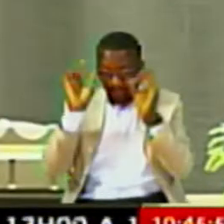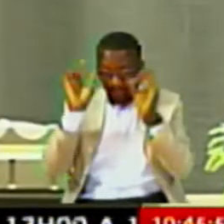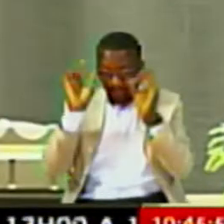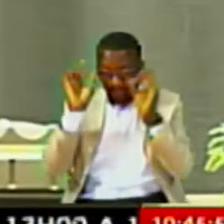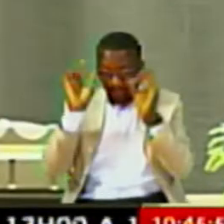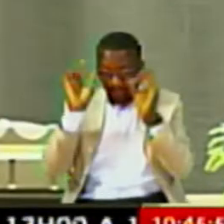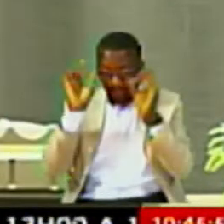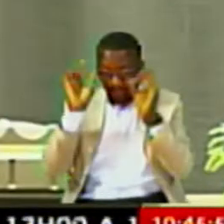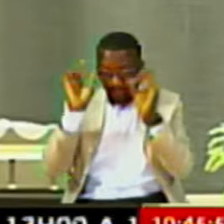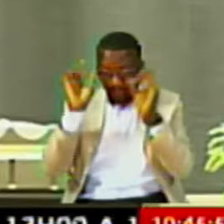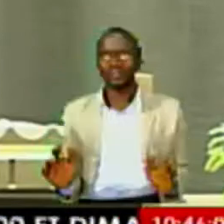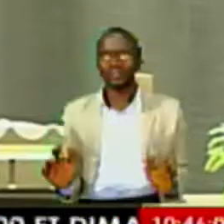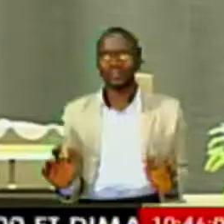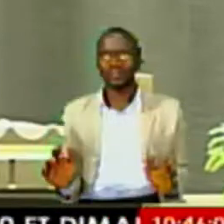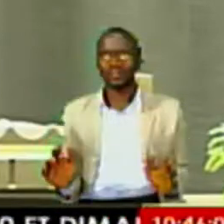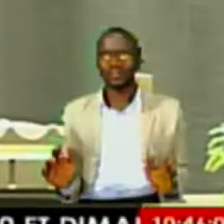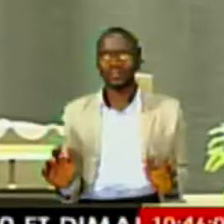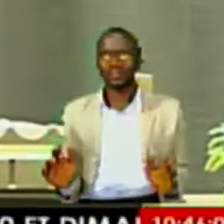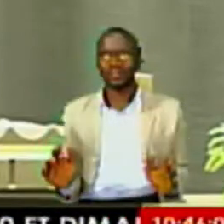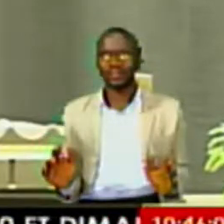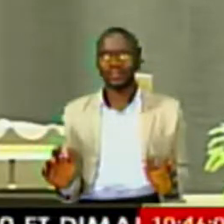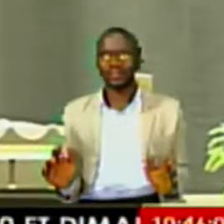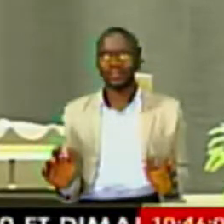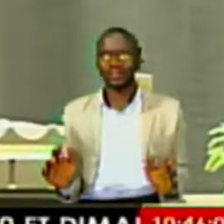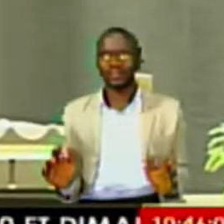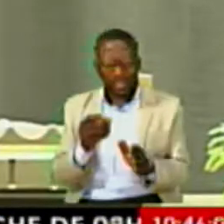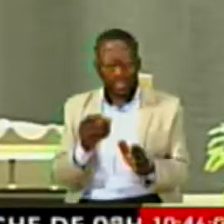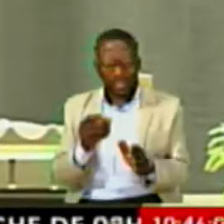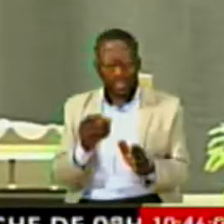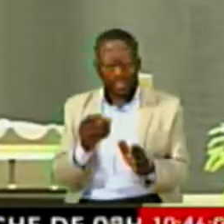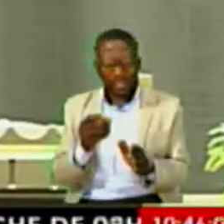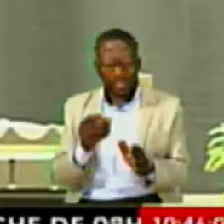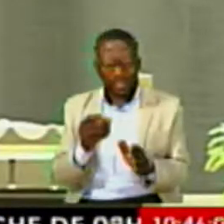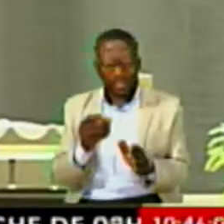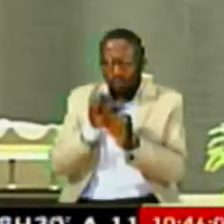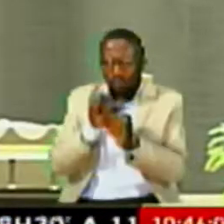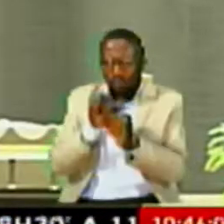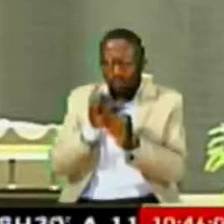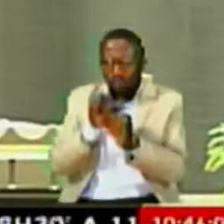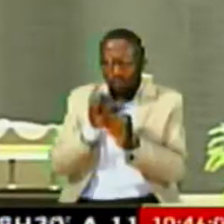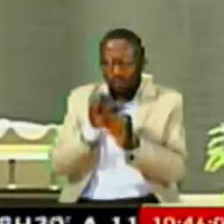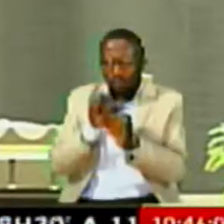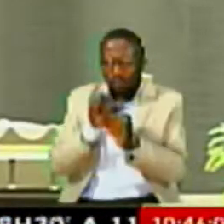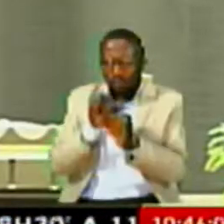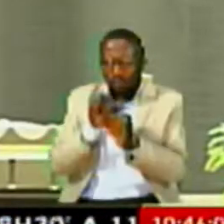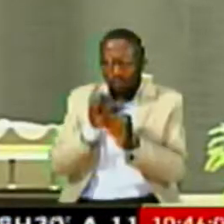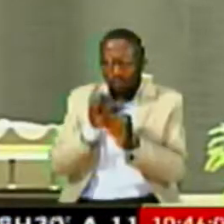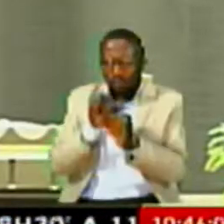quoi le mode c'est quoi? They make another fashion.